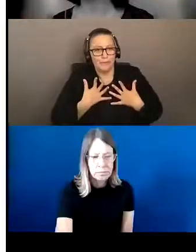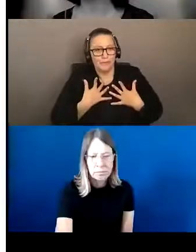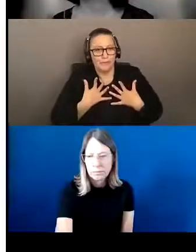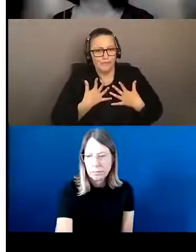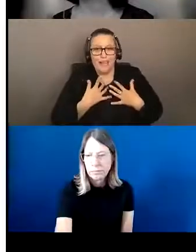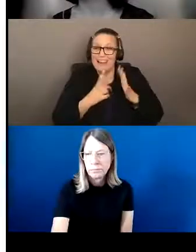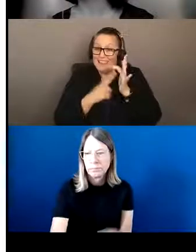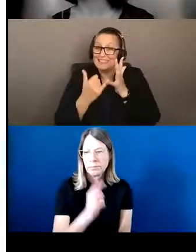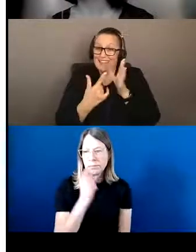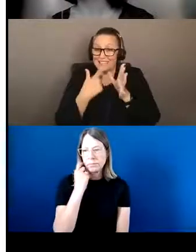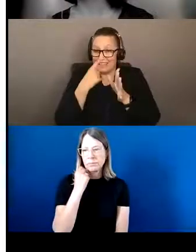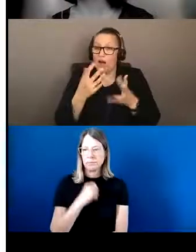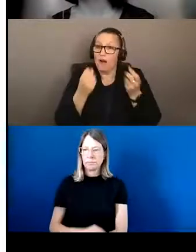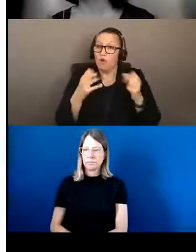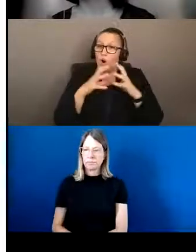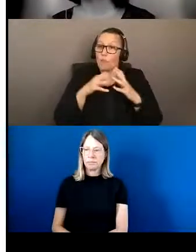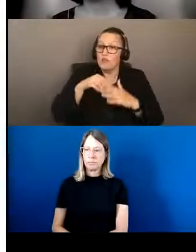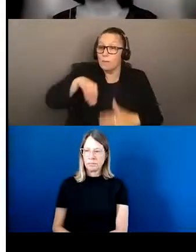pocket.